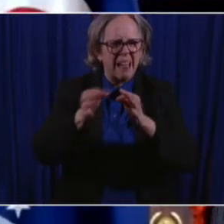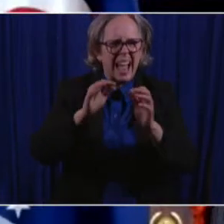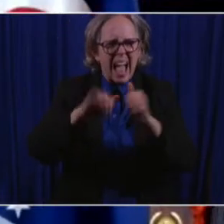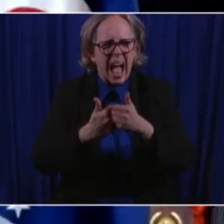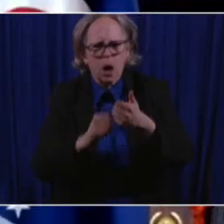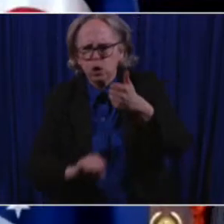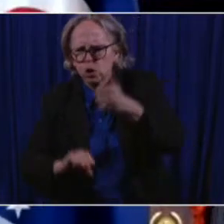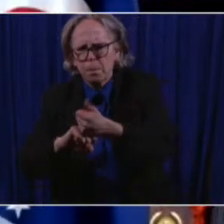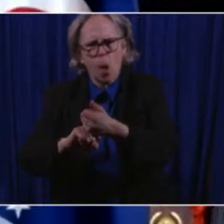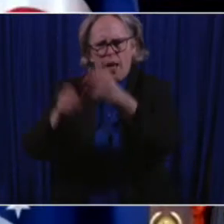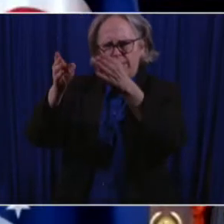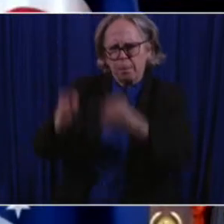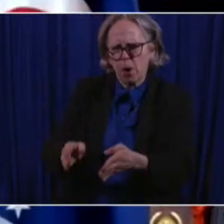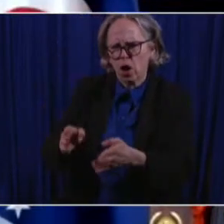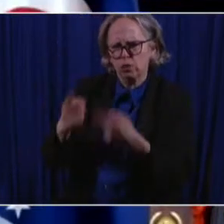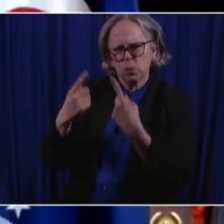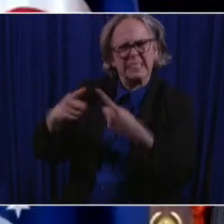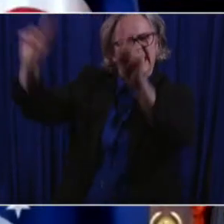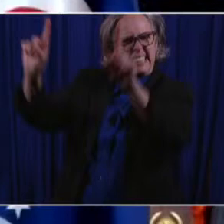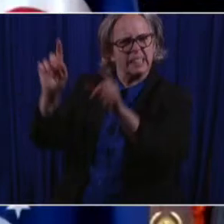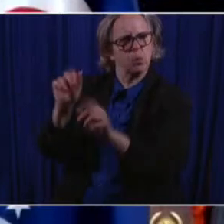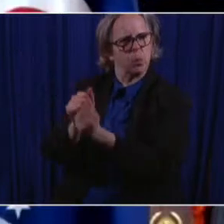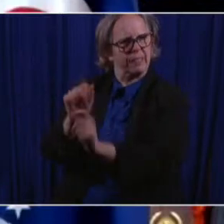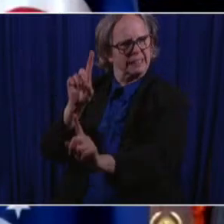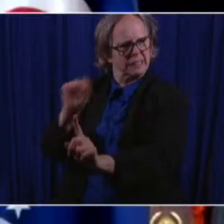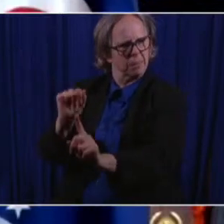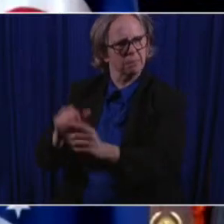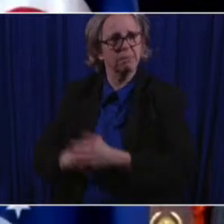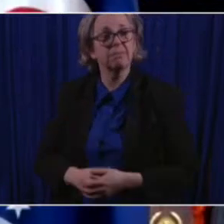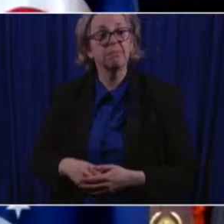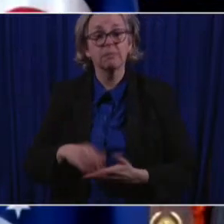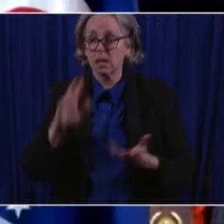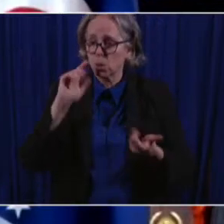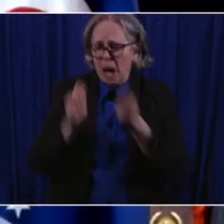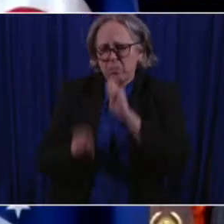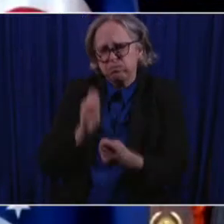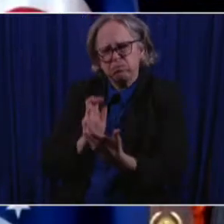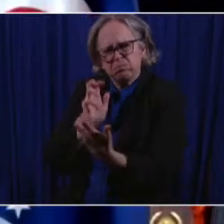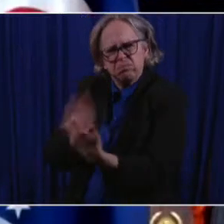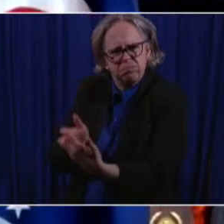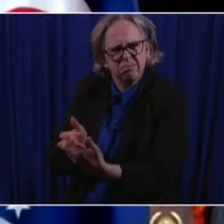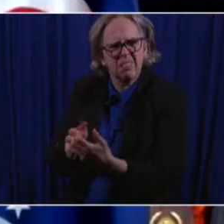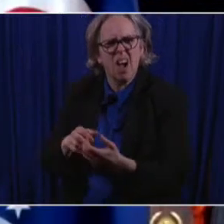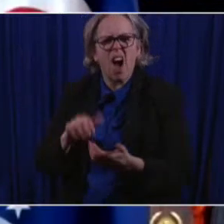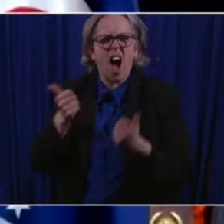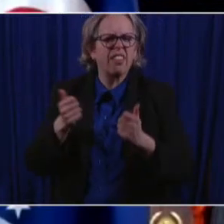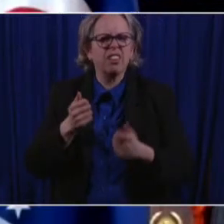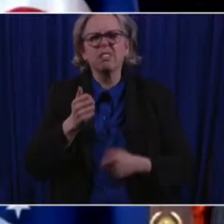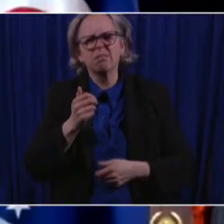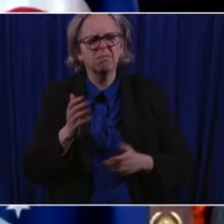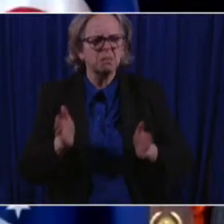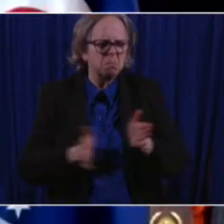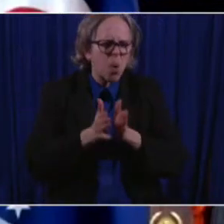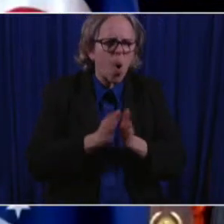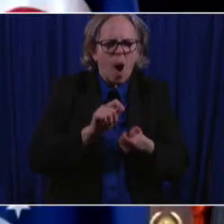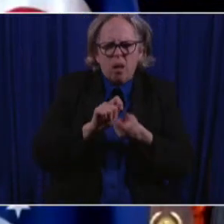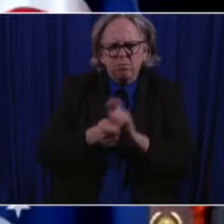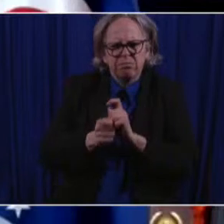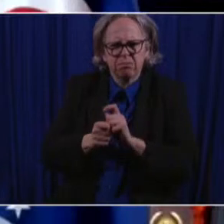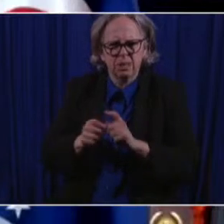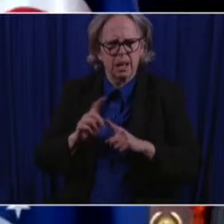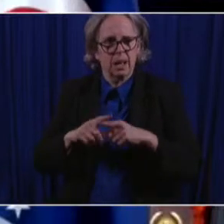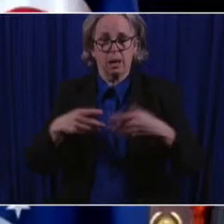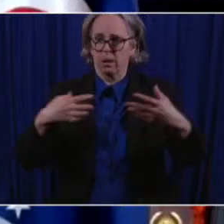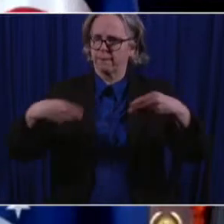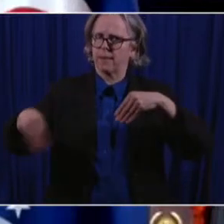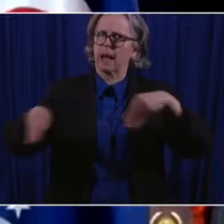successful, workplace accommodations, and how you can make small changes that help create the flexibility that you need